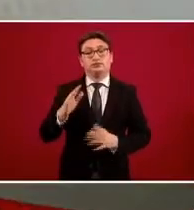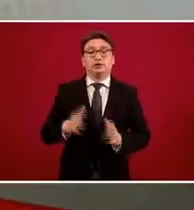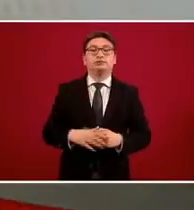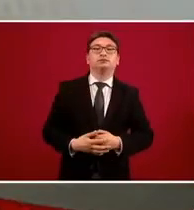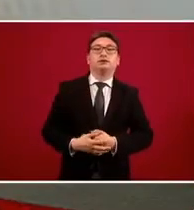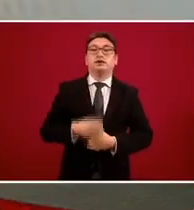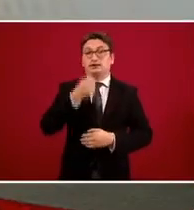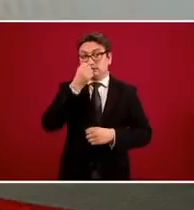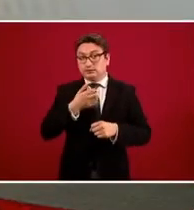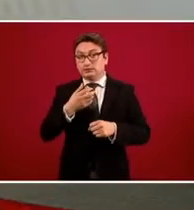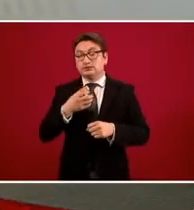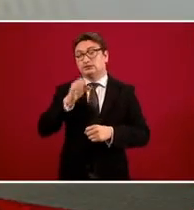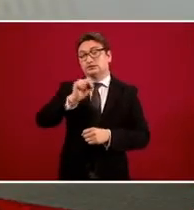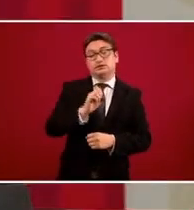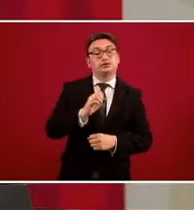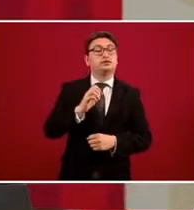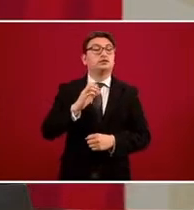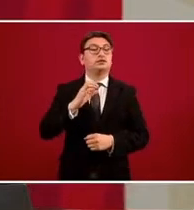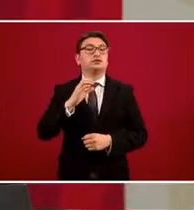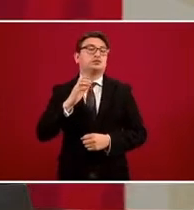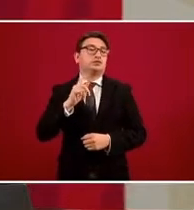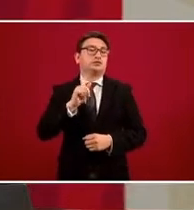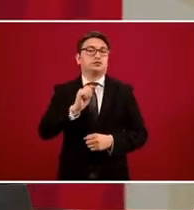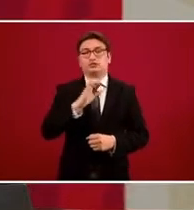protect the health of these workers?